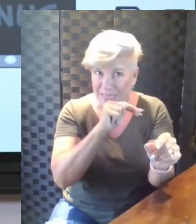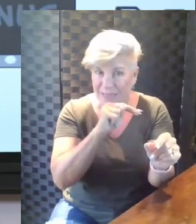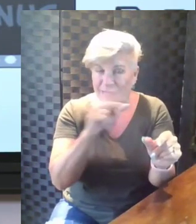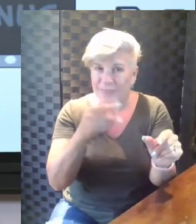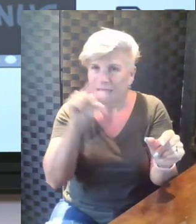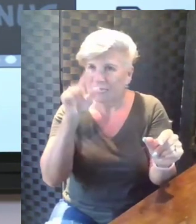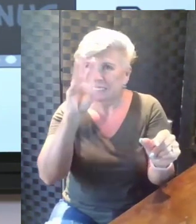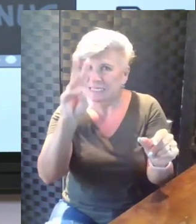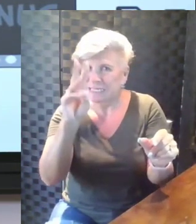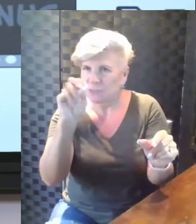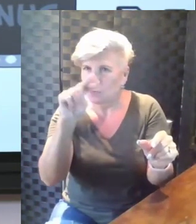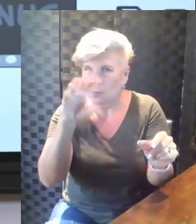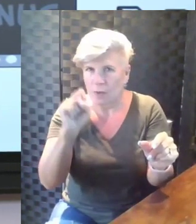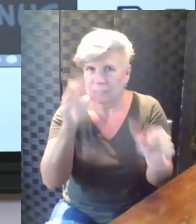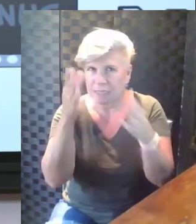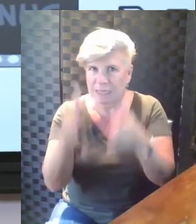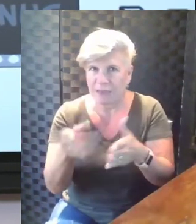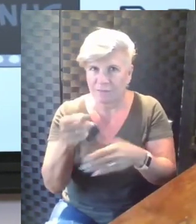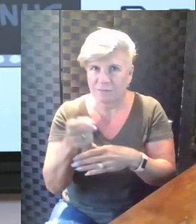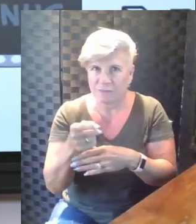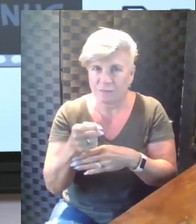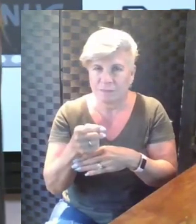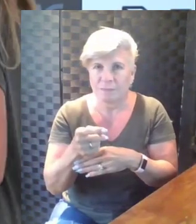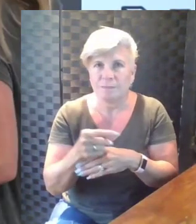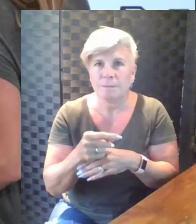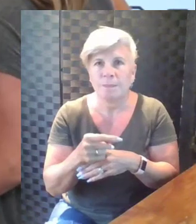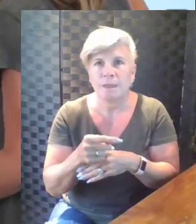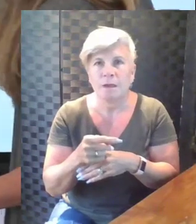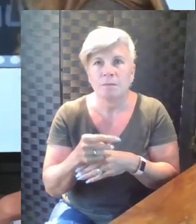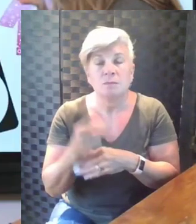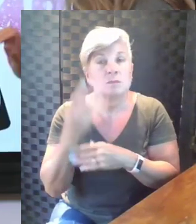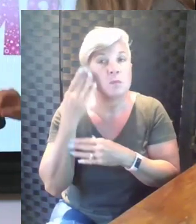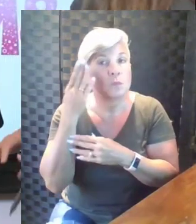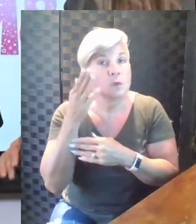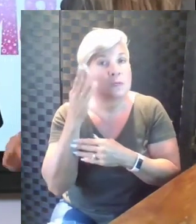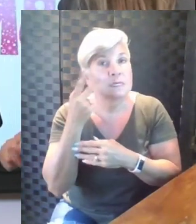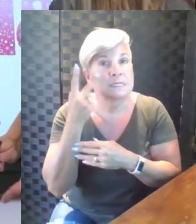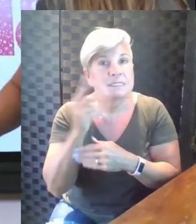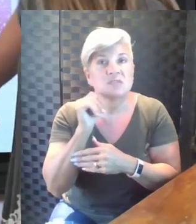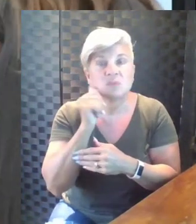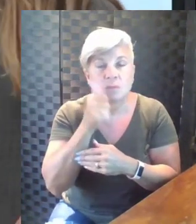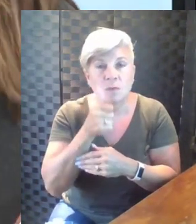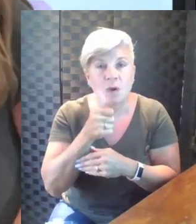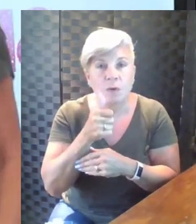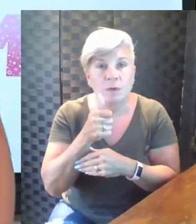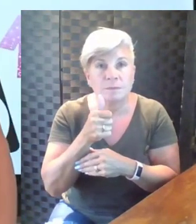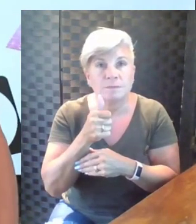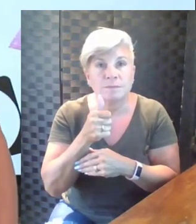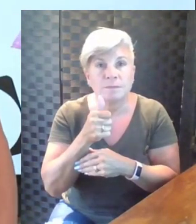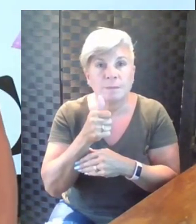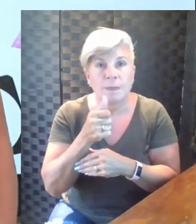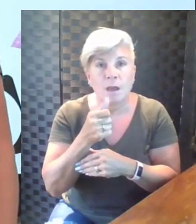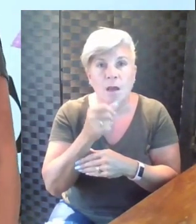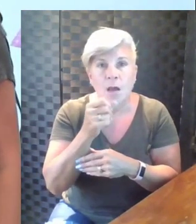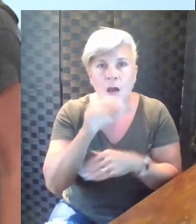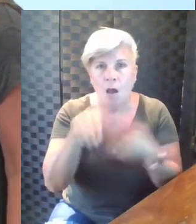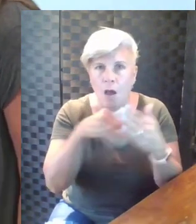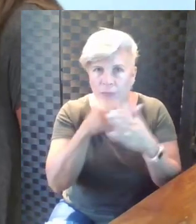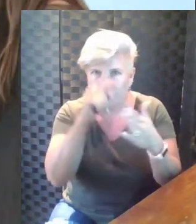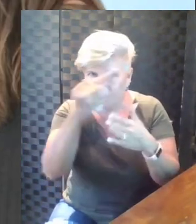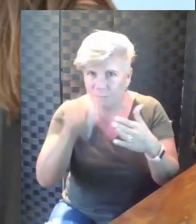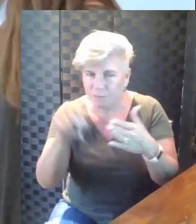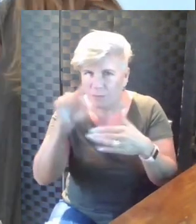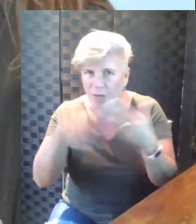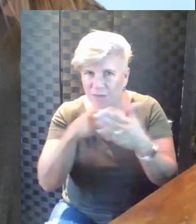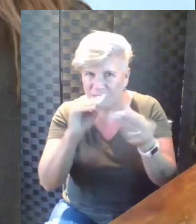there were still 6 ones left over. Now, we're going to see tomorrow that all of these